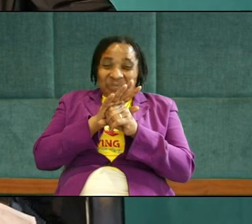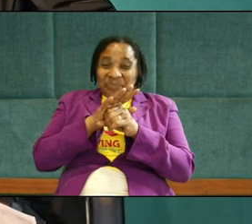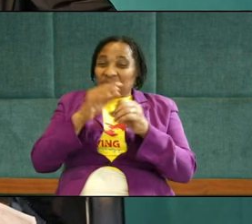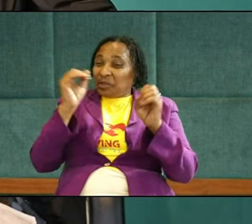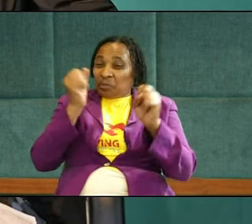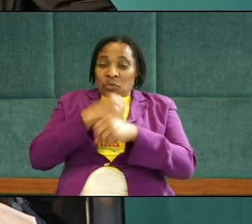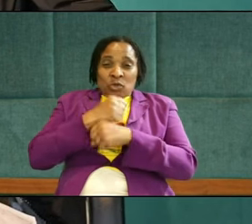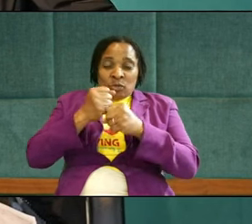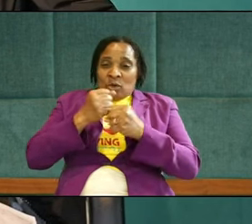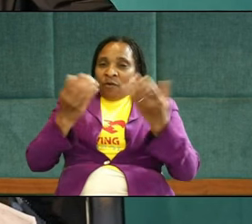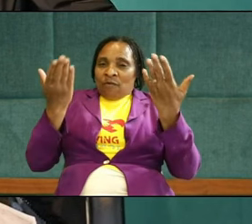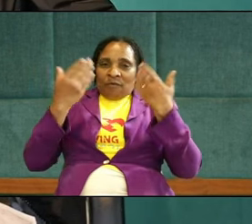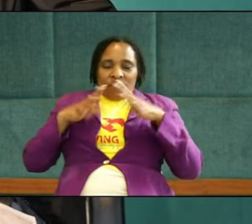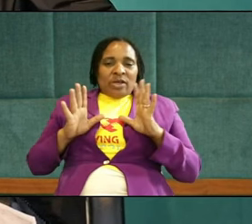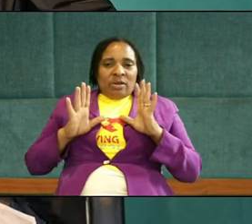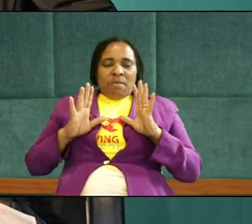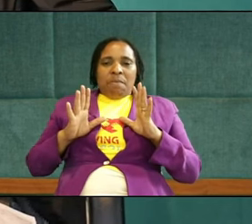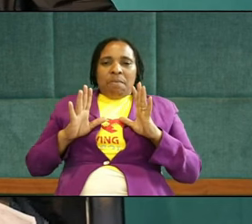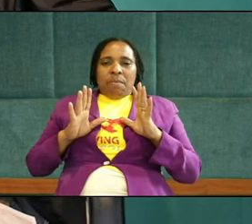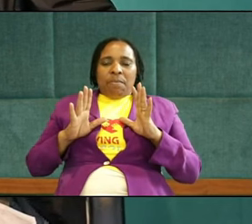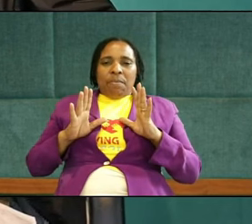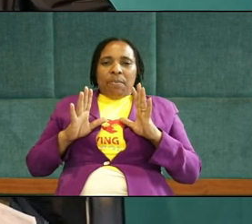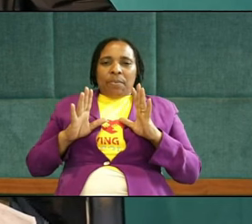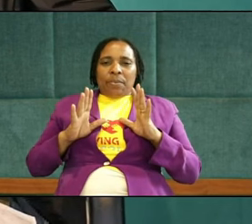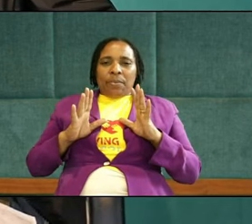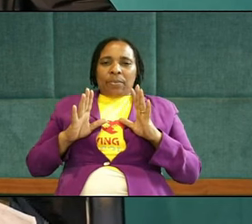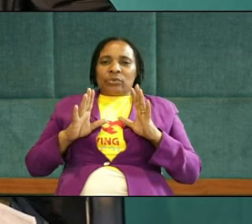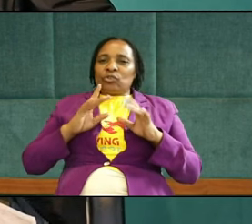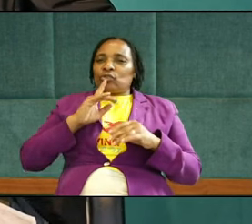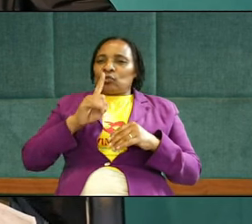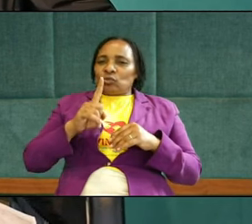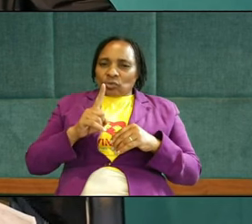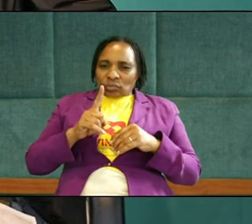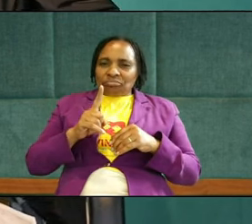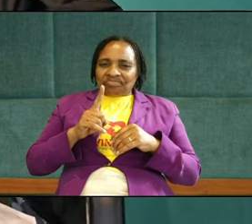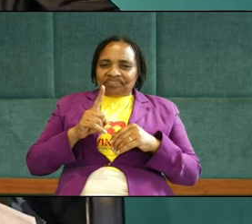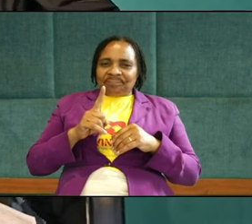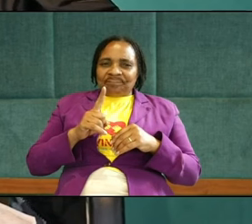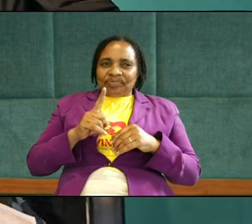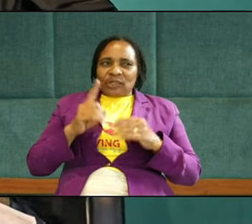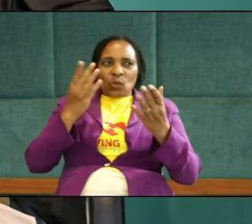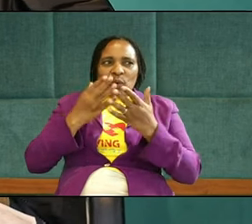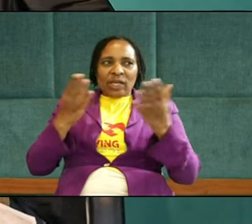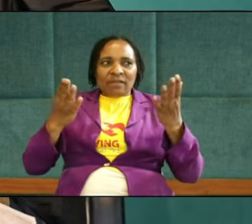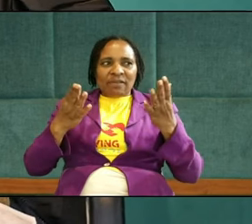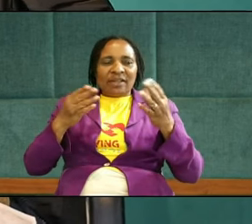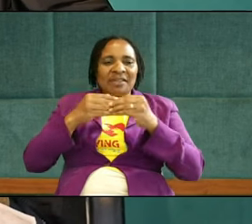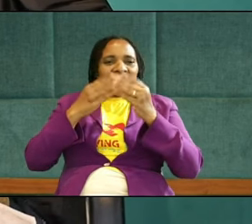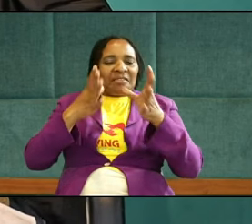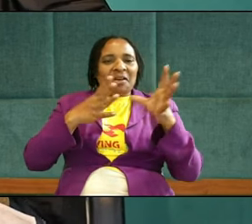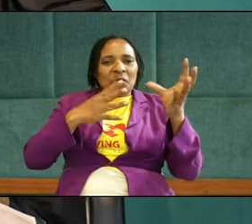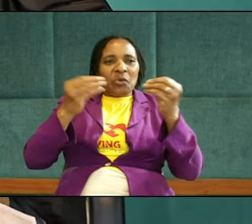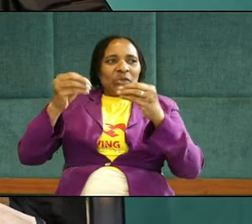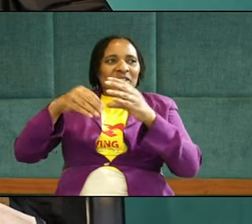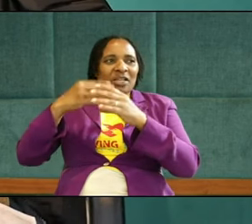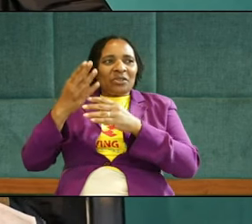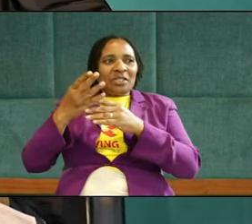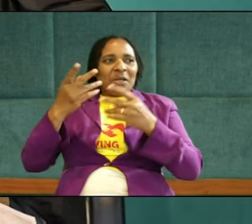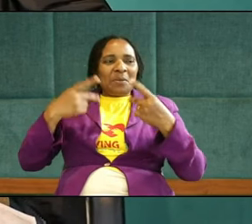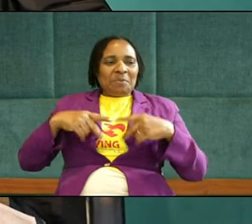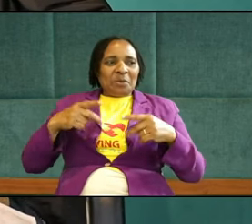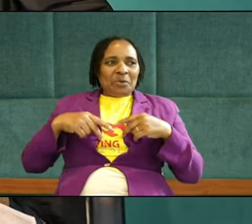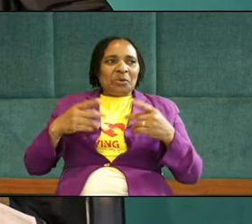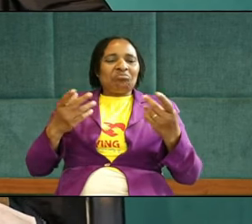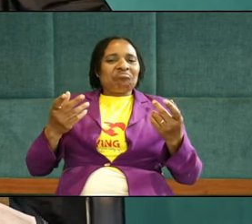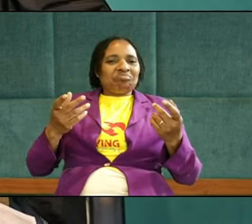have not yet accomplished their promises. Therefore, whenever the leader goes out, people